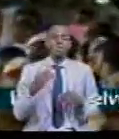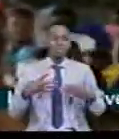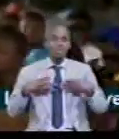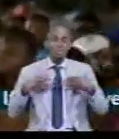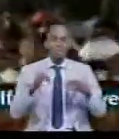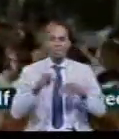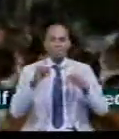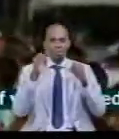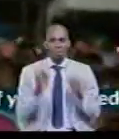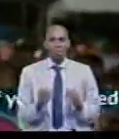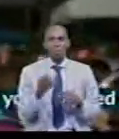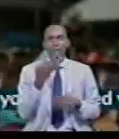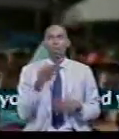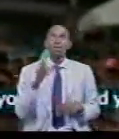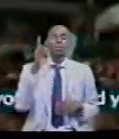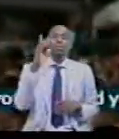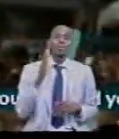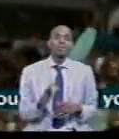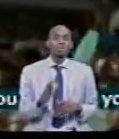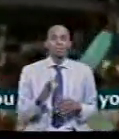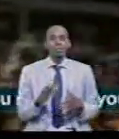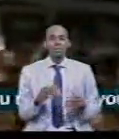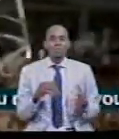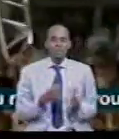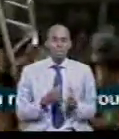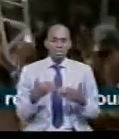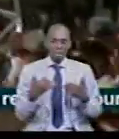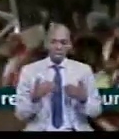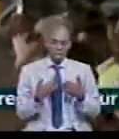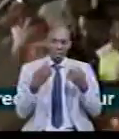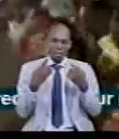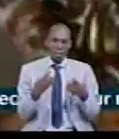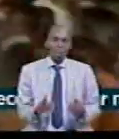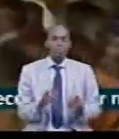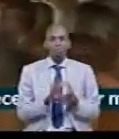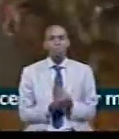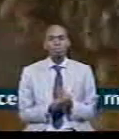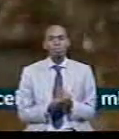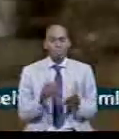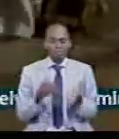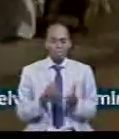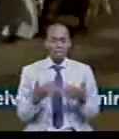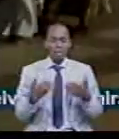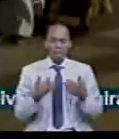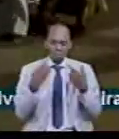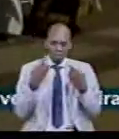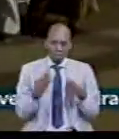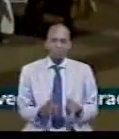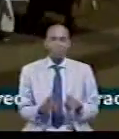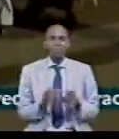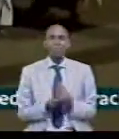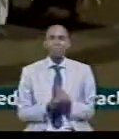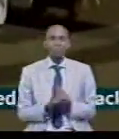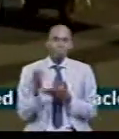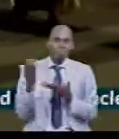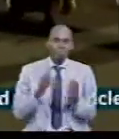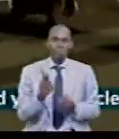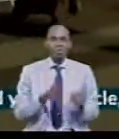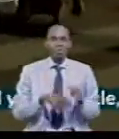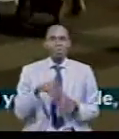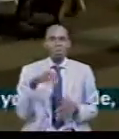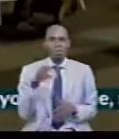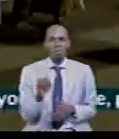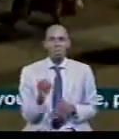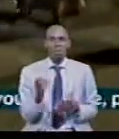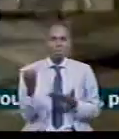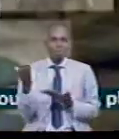God. It has happened. It has happened. Bring them out. Bring